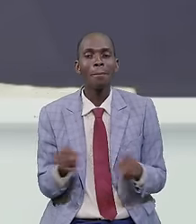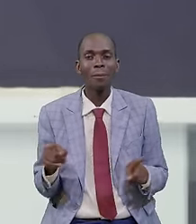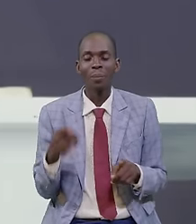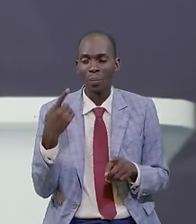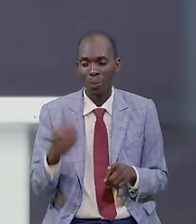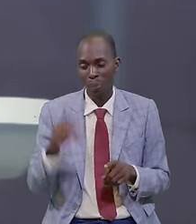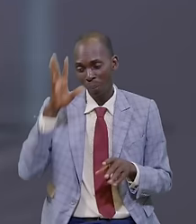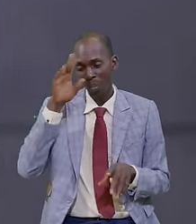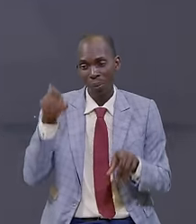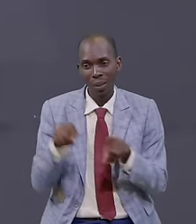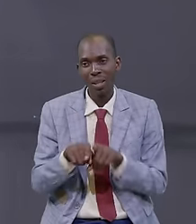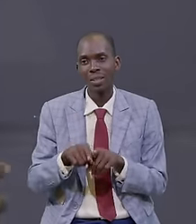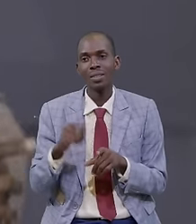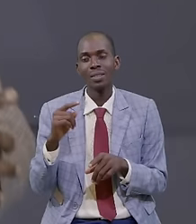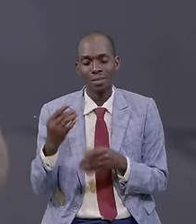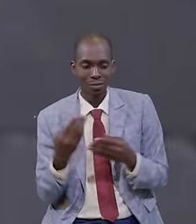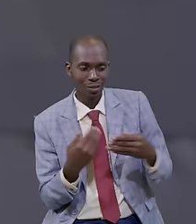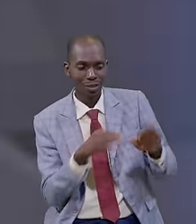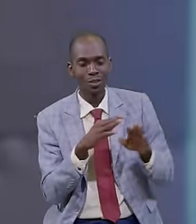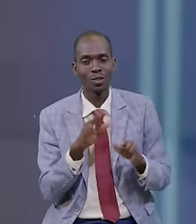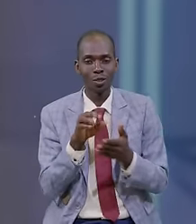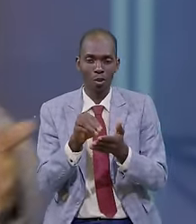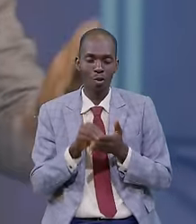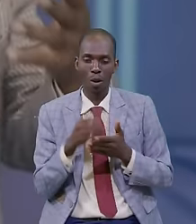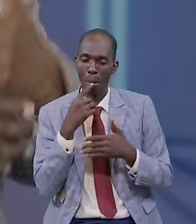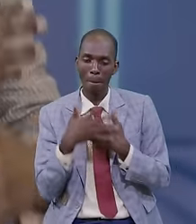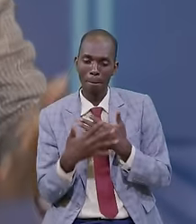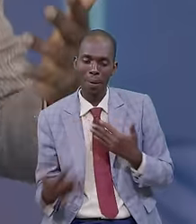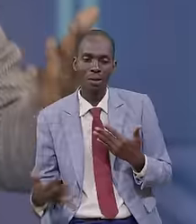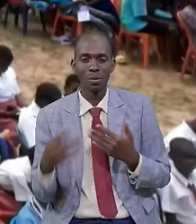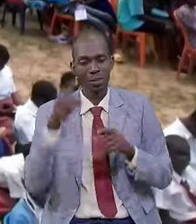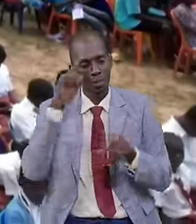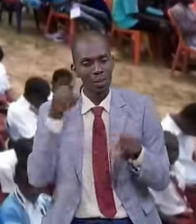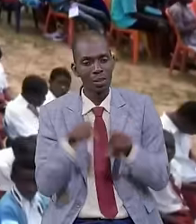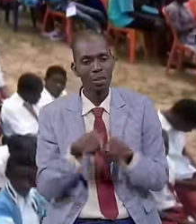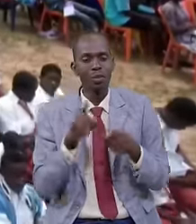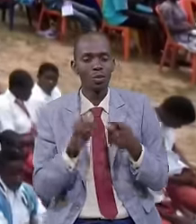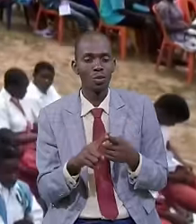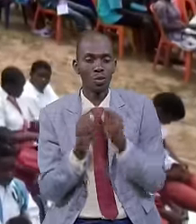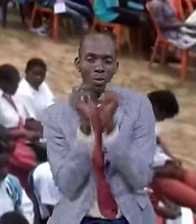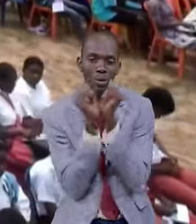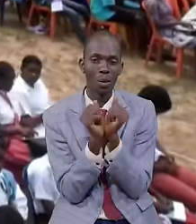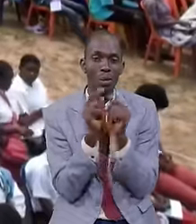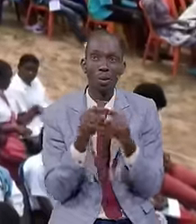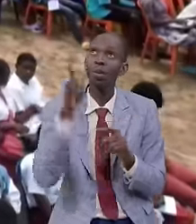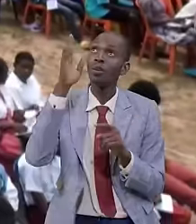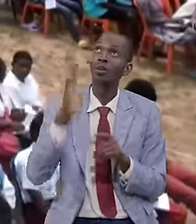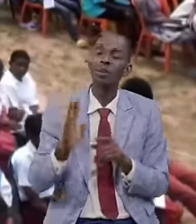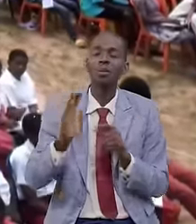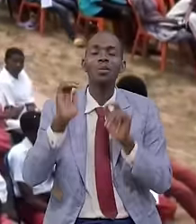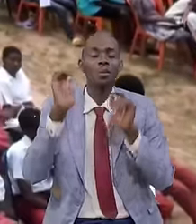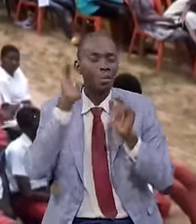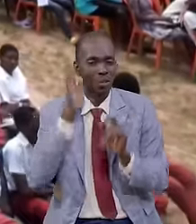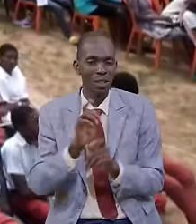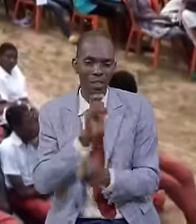him to slavery, but the Lord will reverse all that. And so